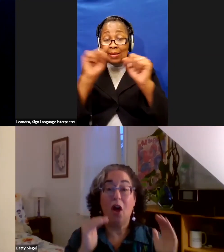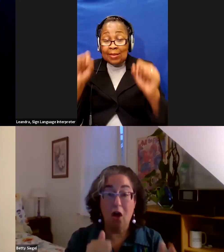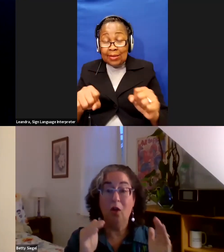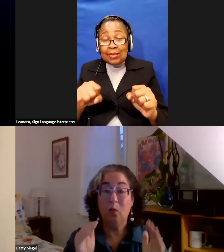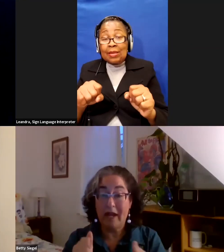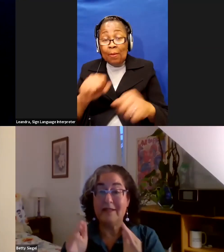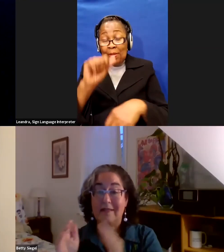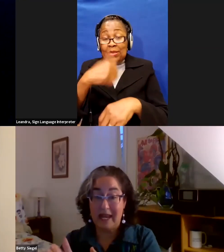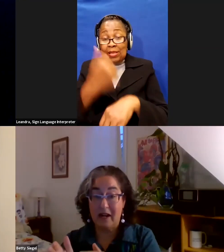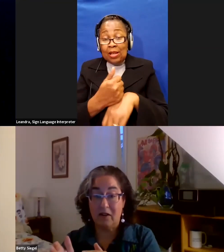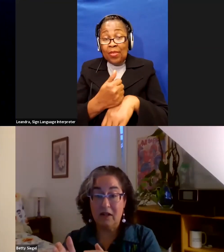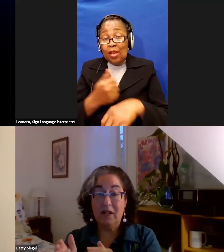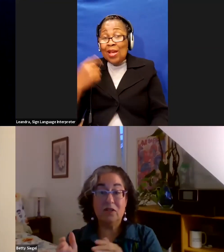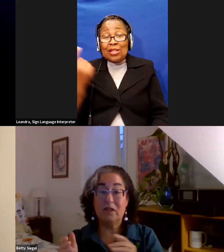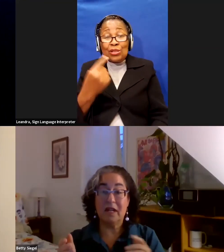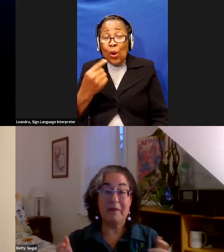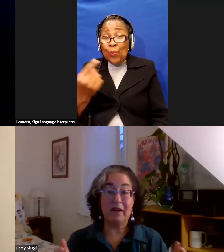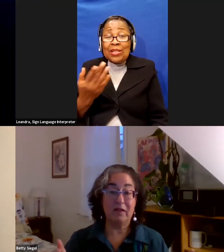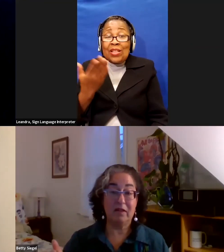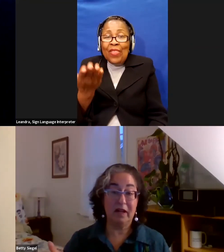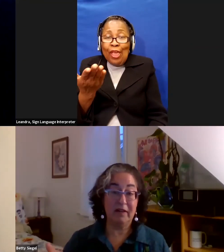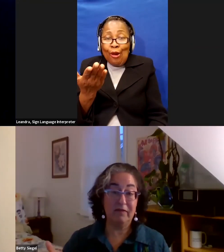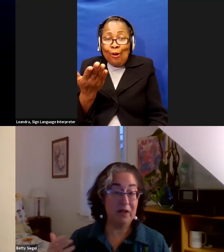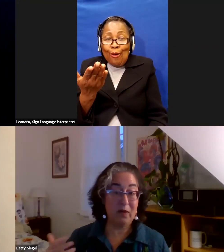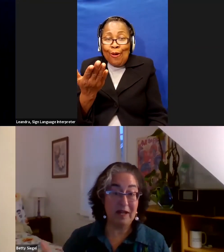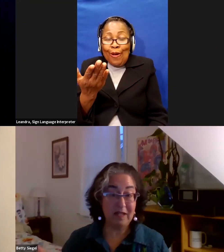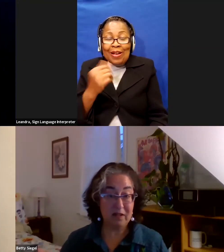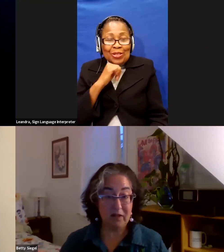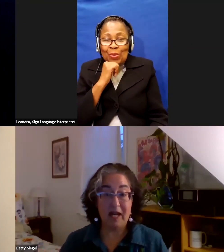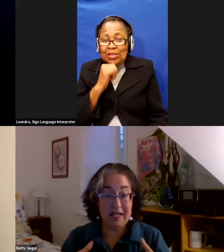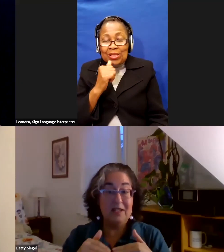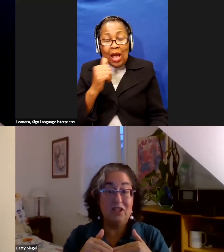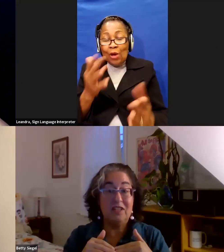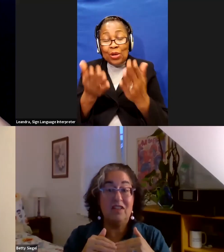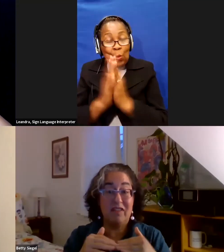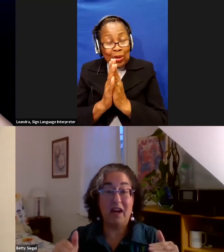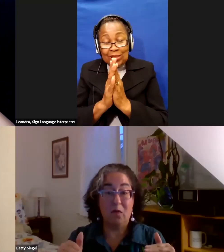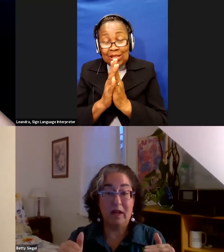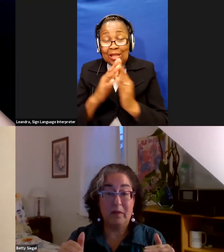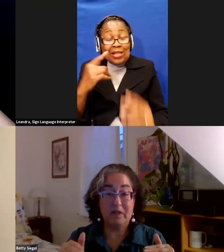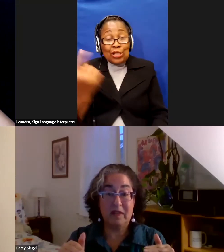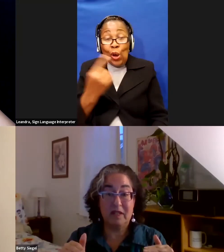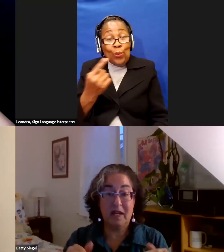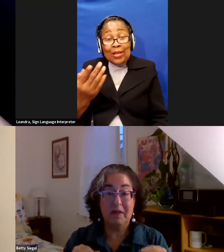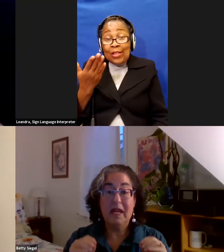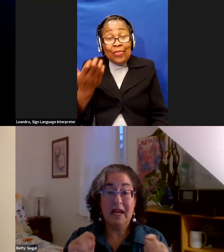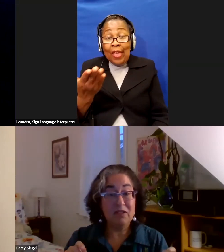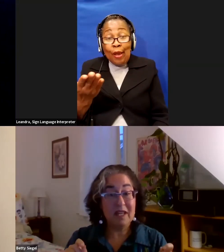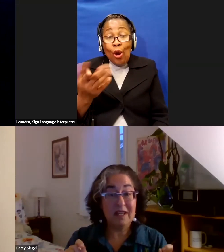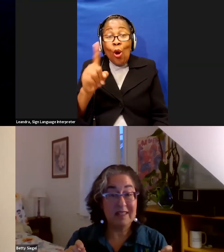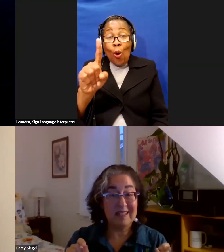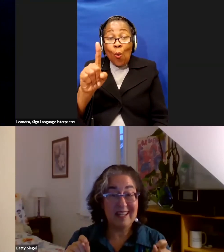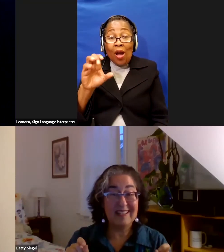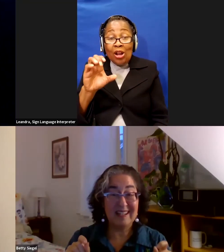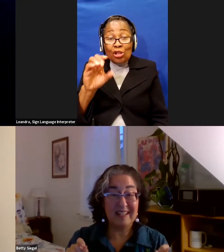is always there. So it's not a matter of requesting it or not, it is just there 100% of the time. I use